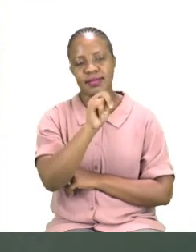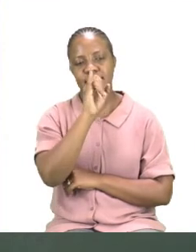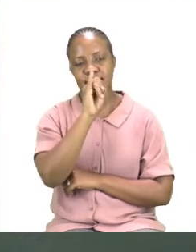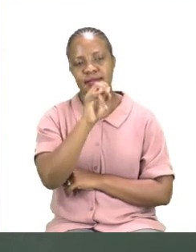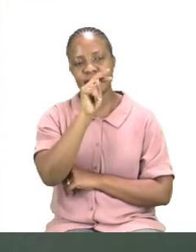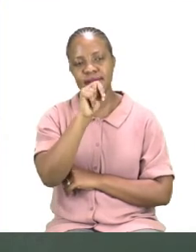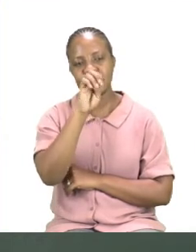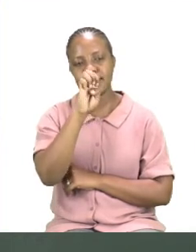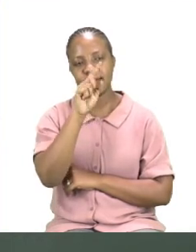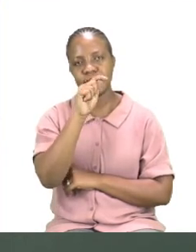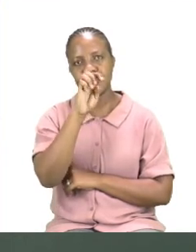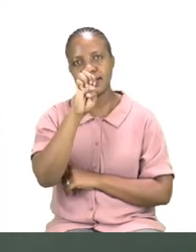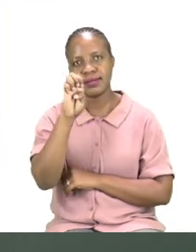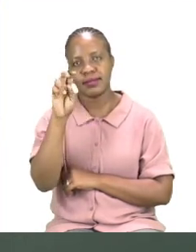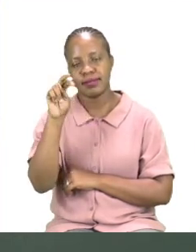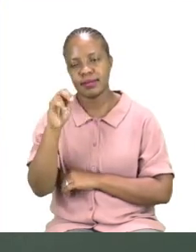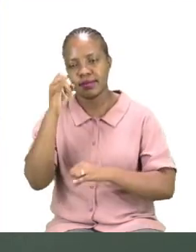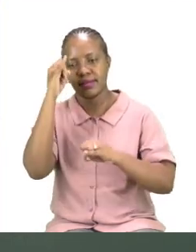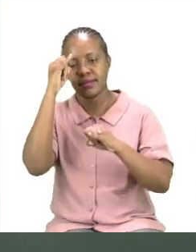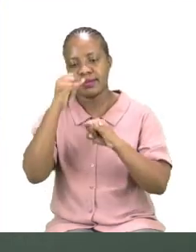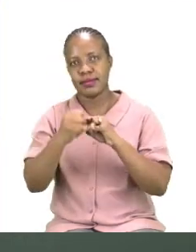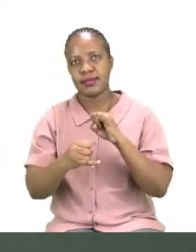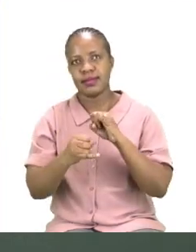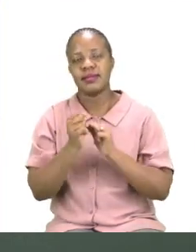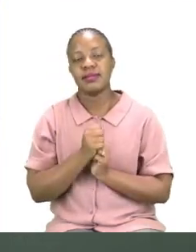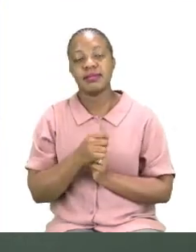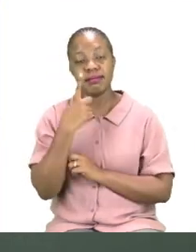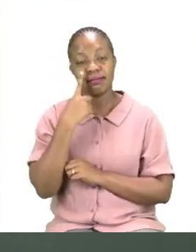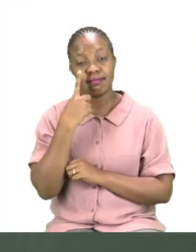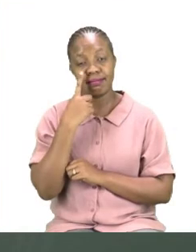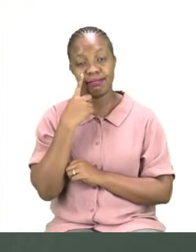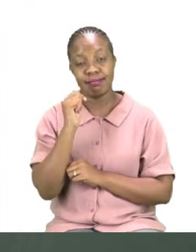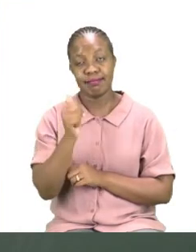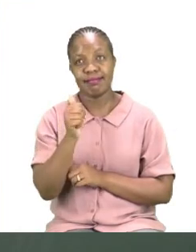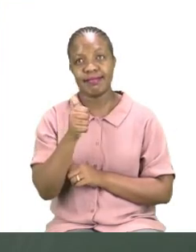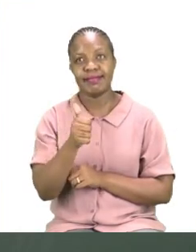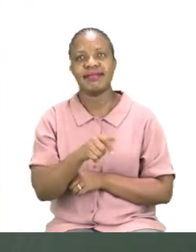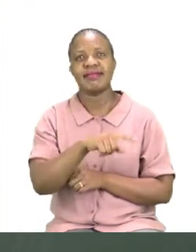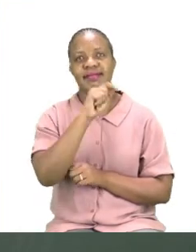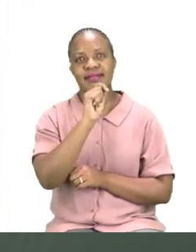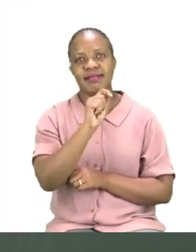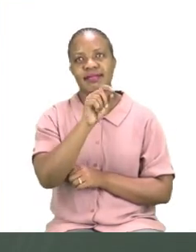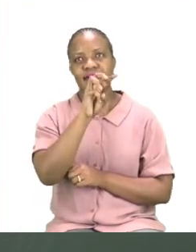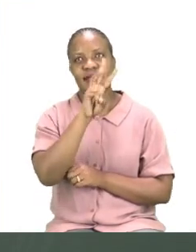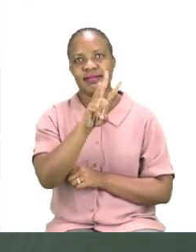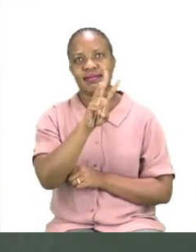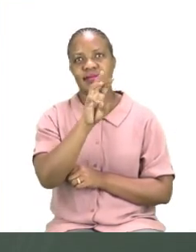19, and the last one, take a good look, 20,